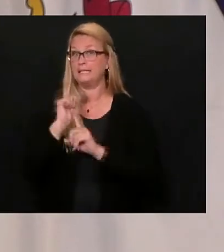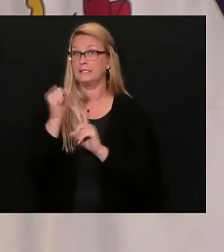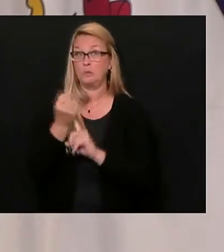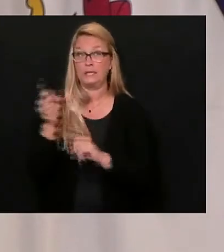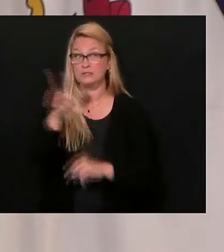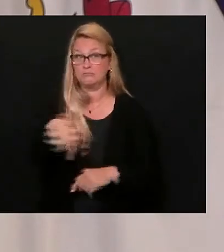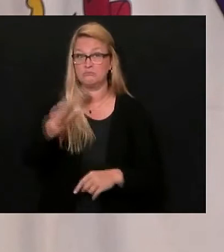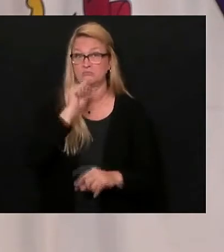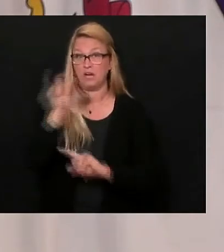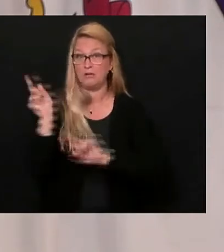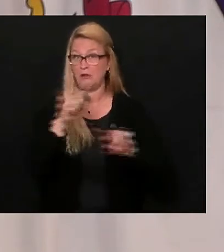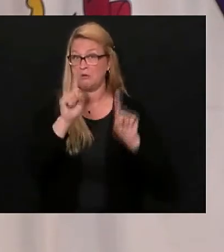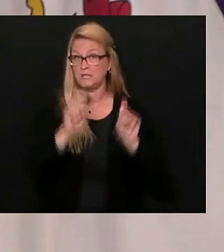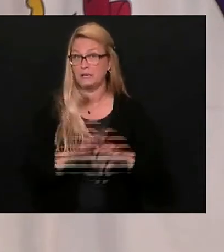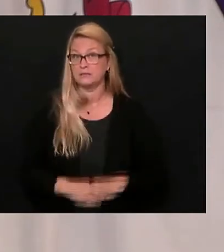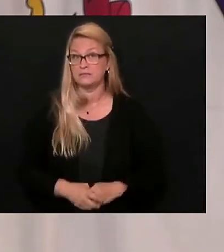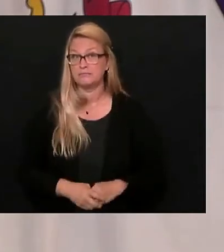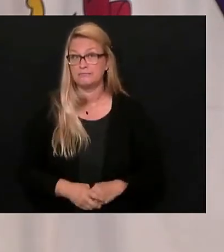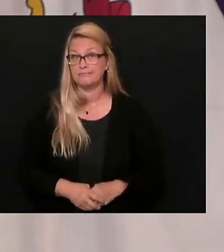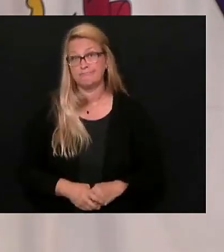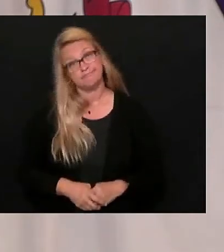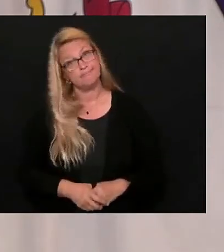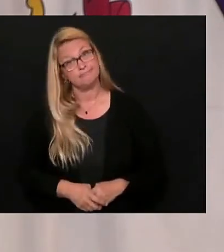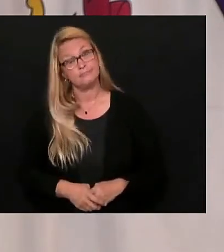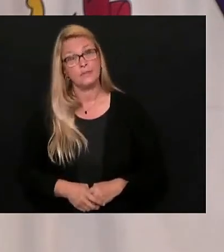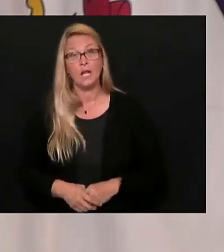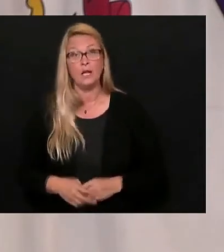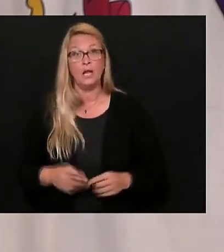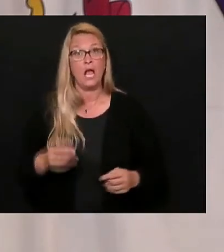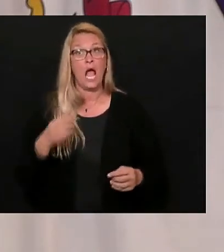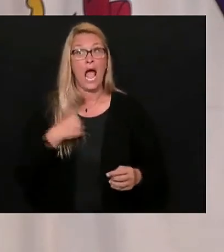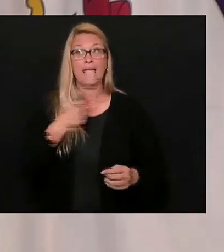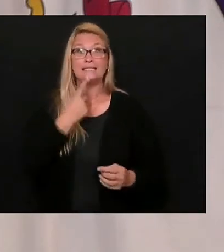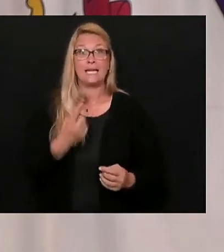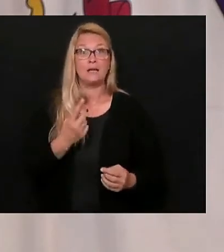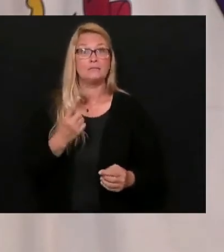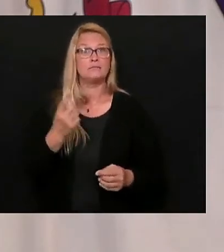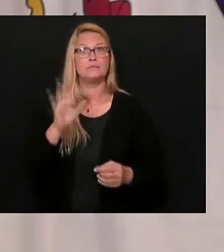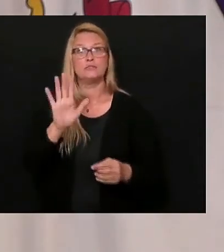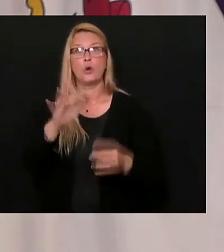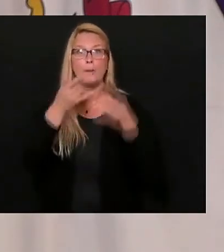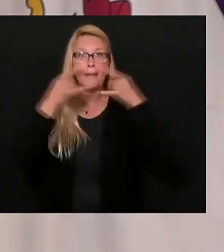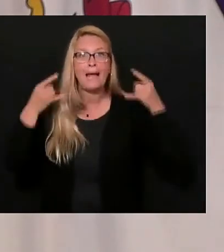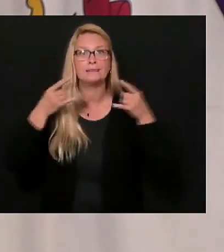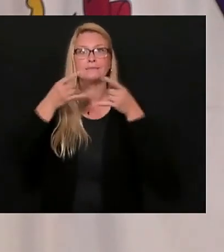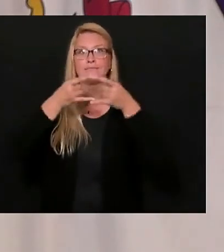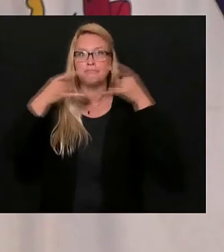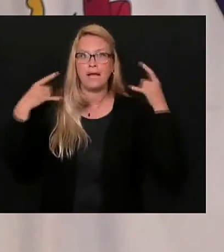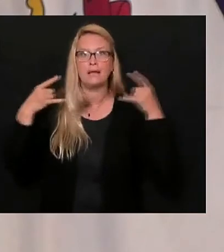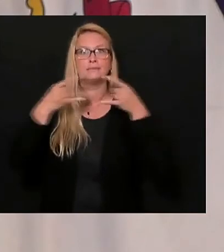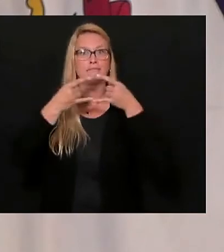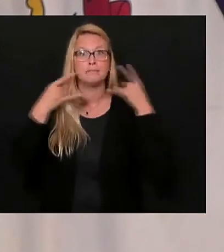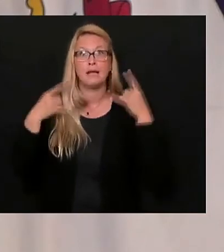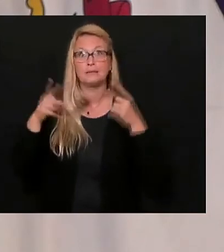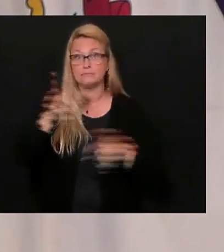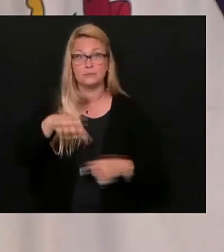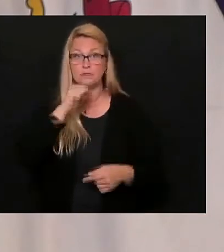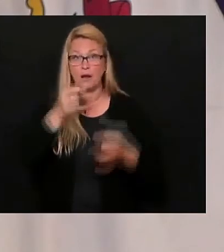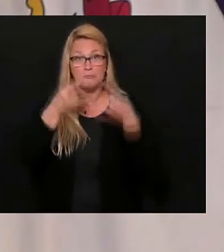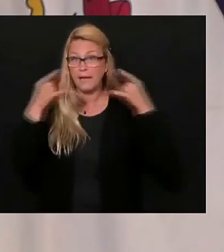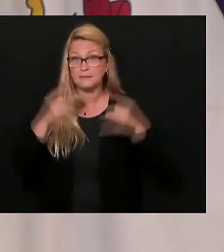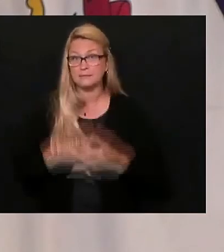it. And in a lot of situations, I've said, wear your mask, wear your mask, wear your mask. We didn't do it.